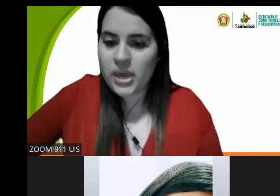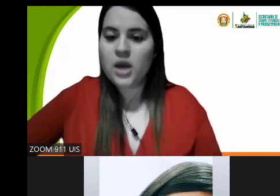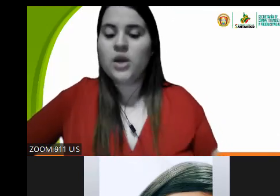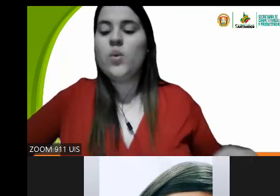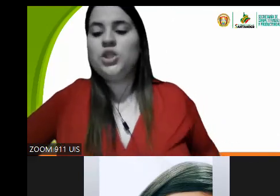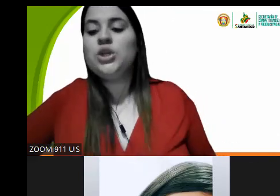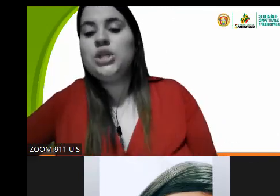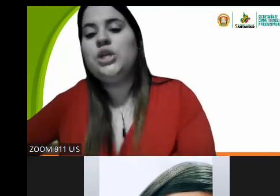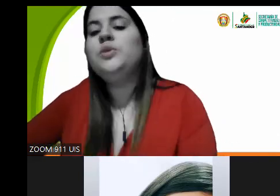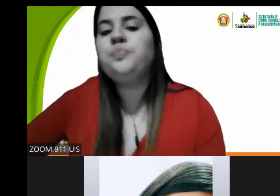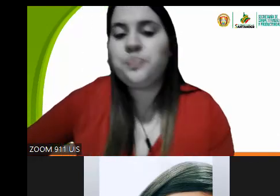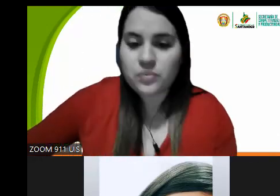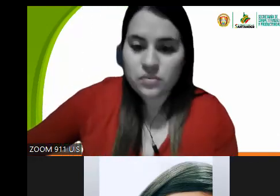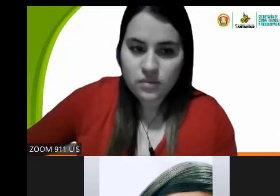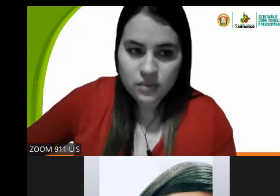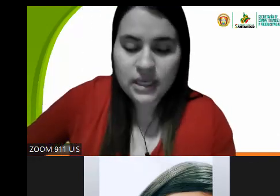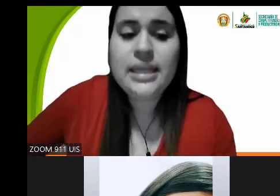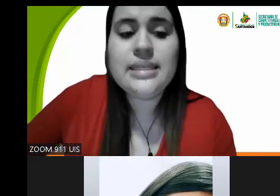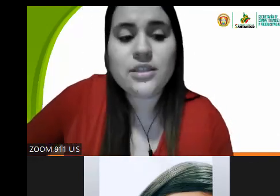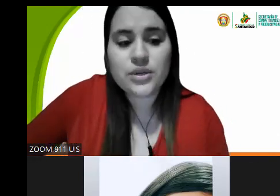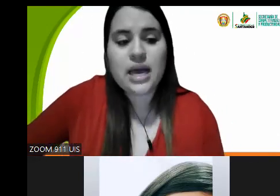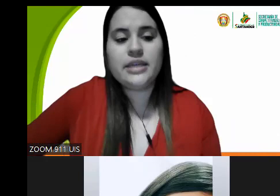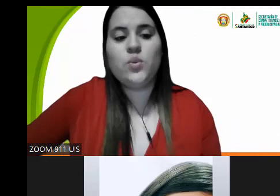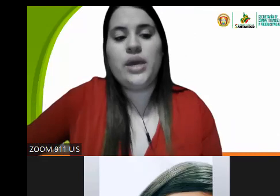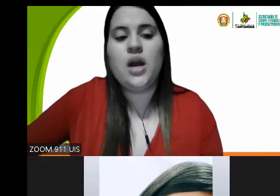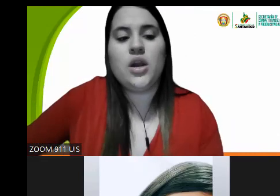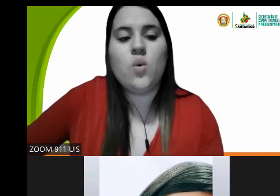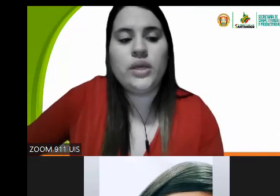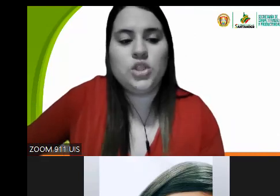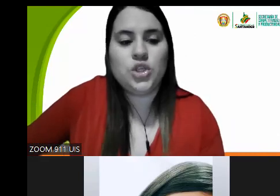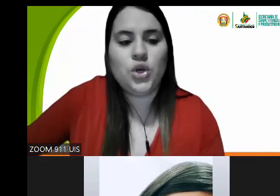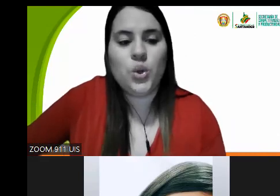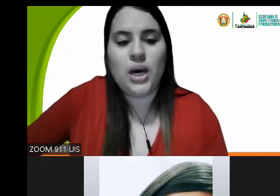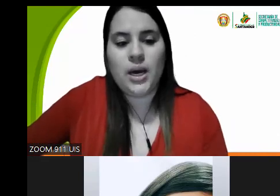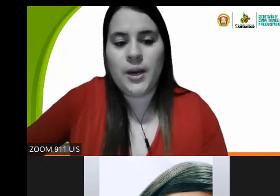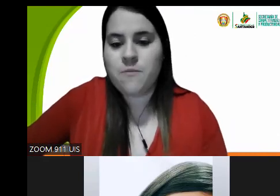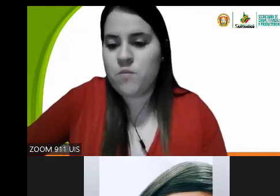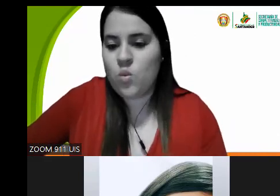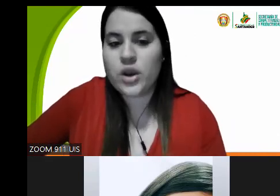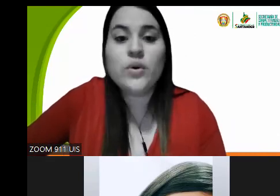people, we are going to continue. In this exercise, we're going to